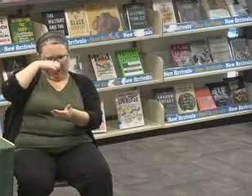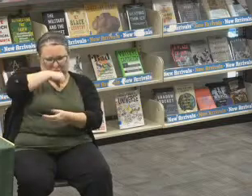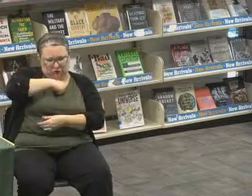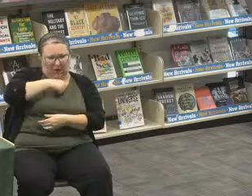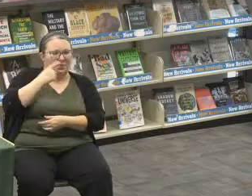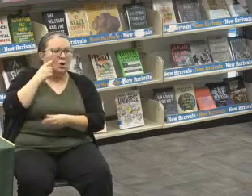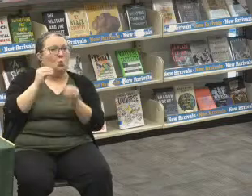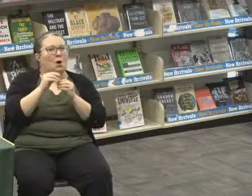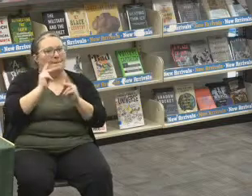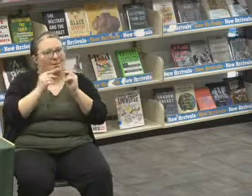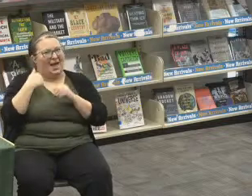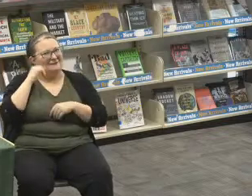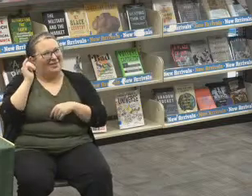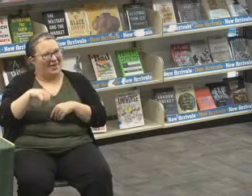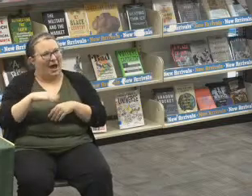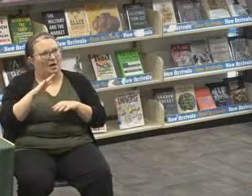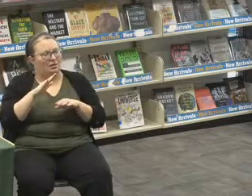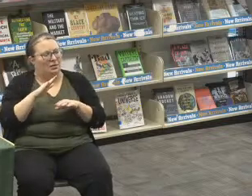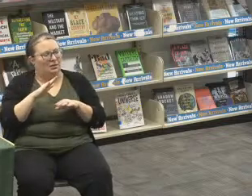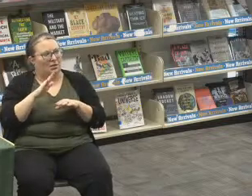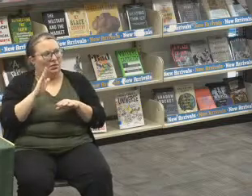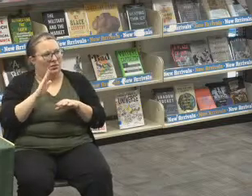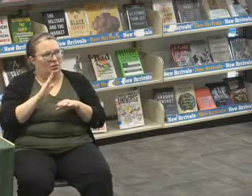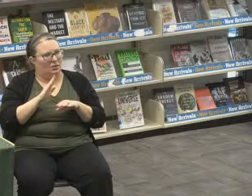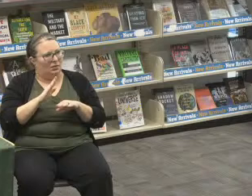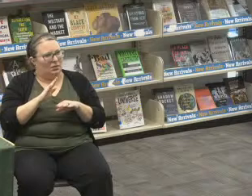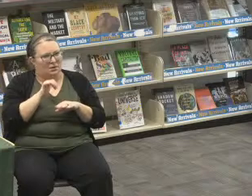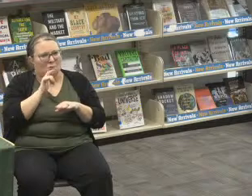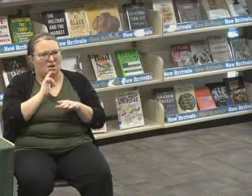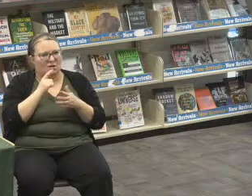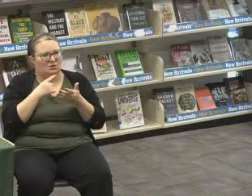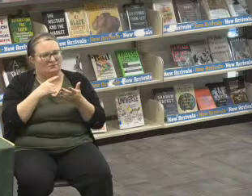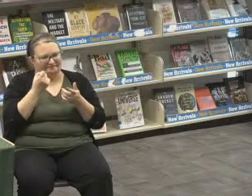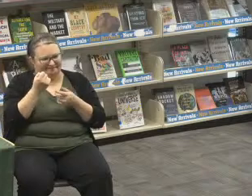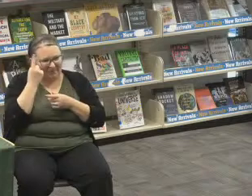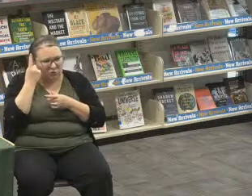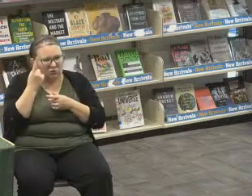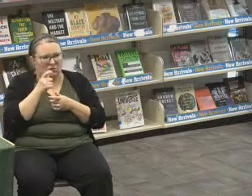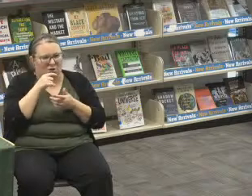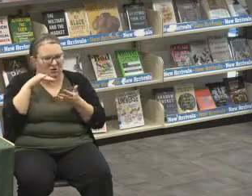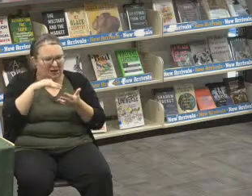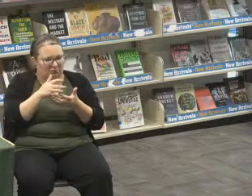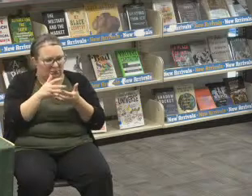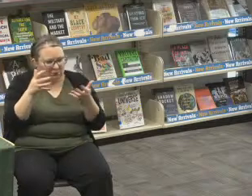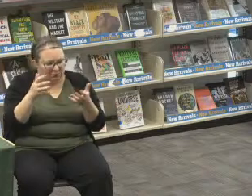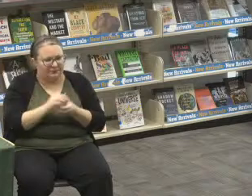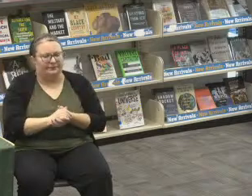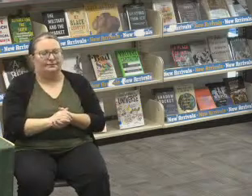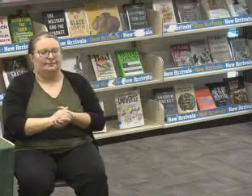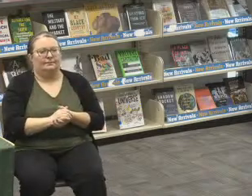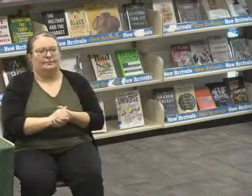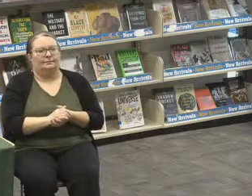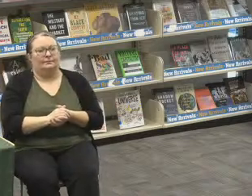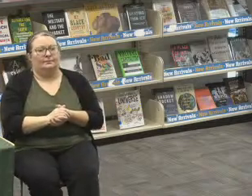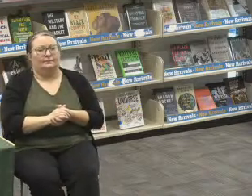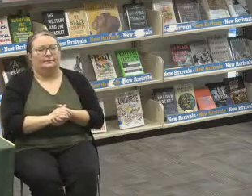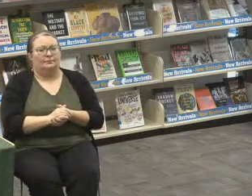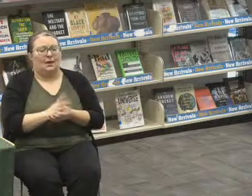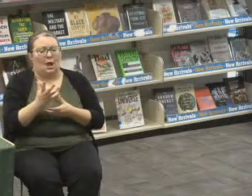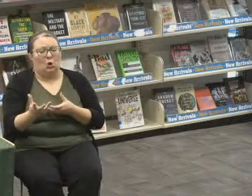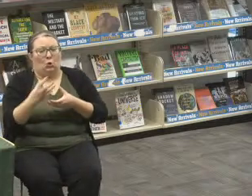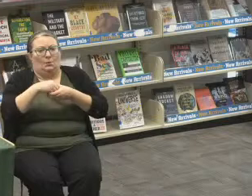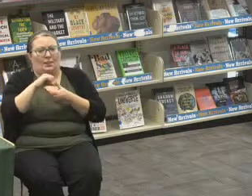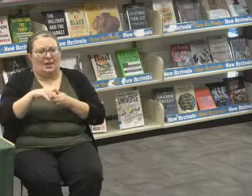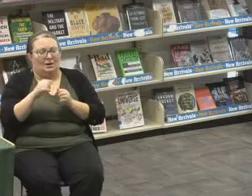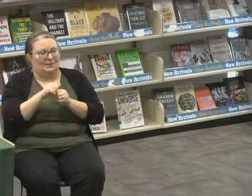more people who have some of this. It's just not really understood or studied as much. So I've incorporated that